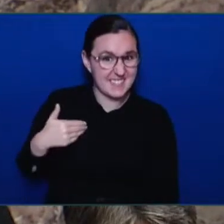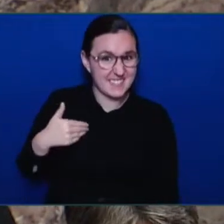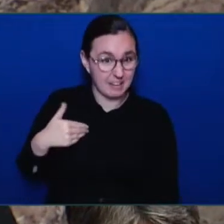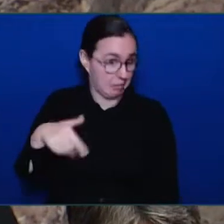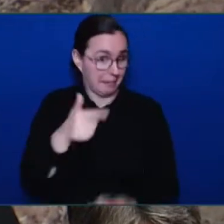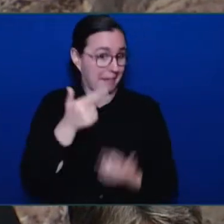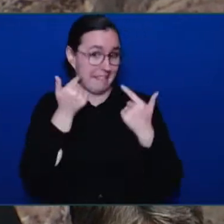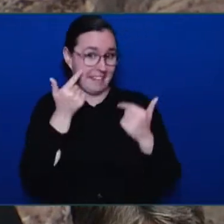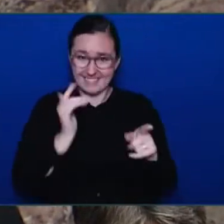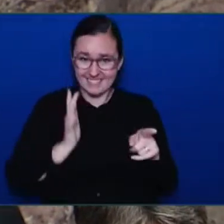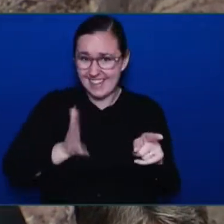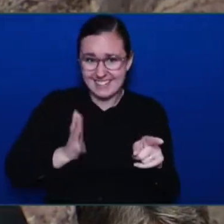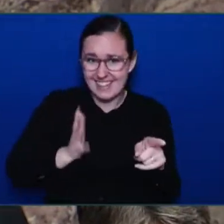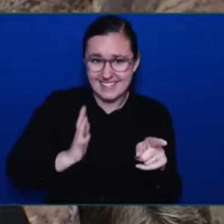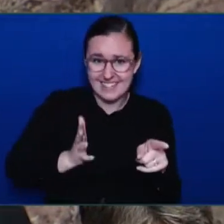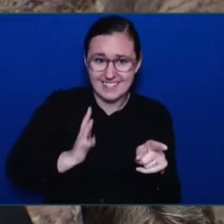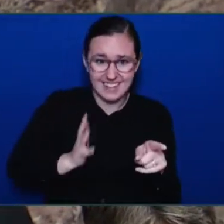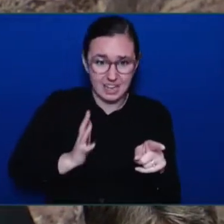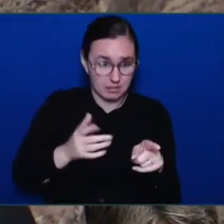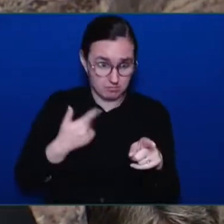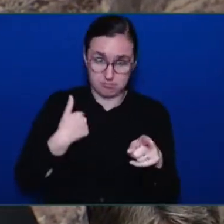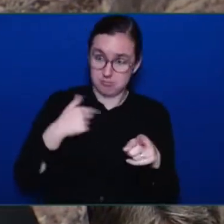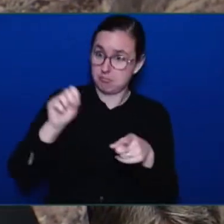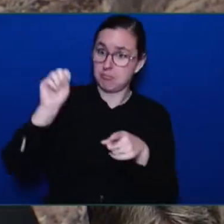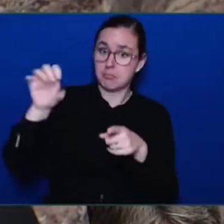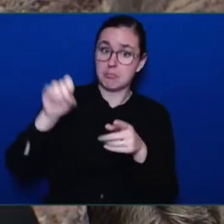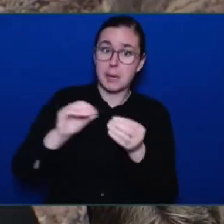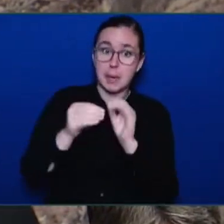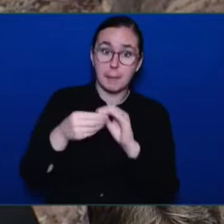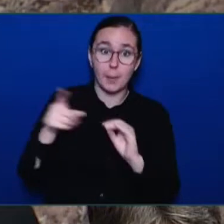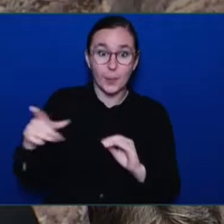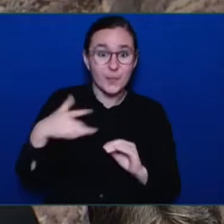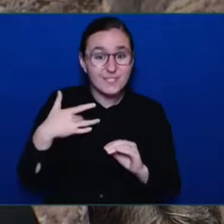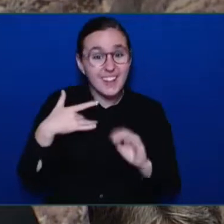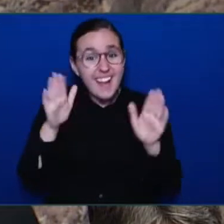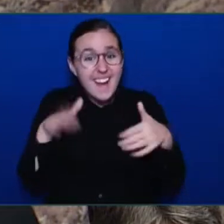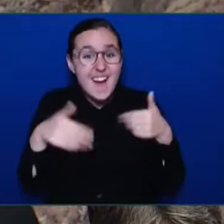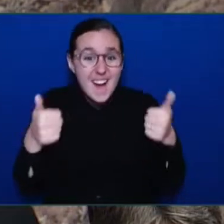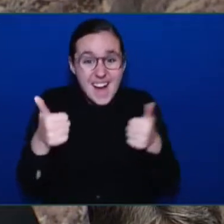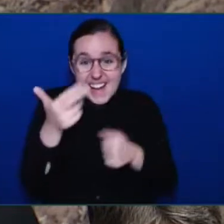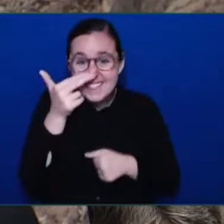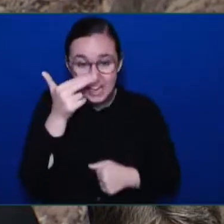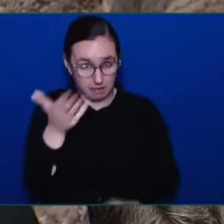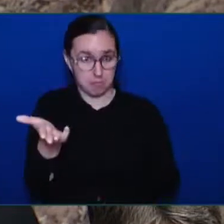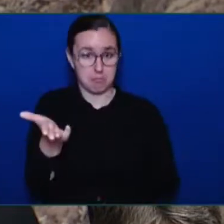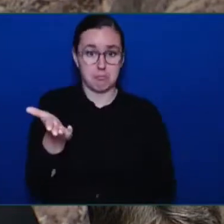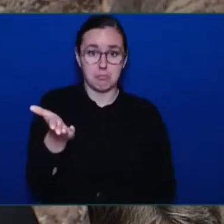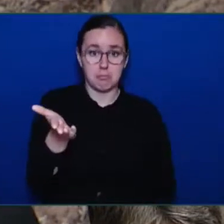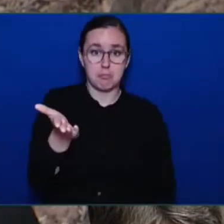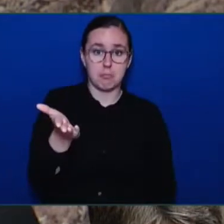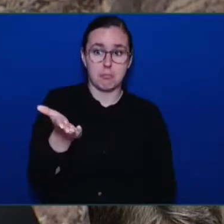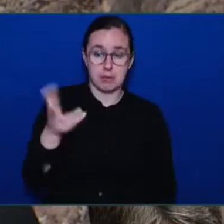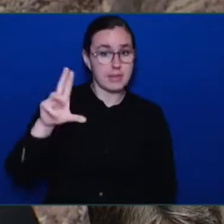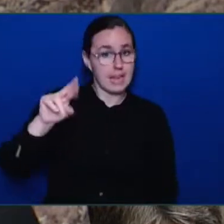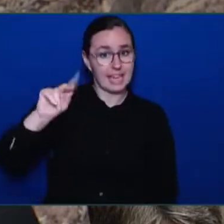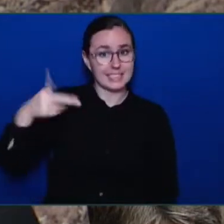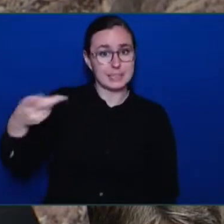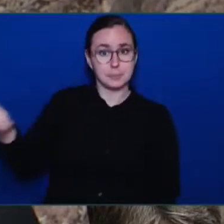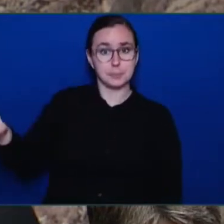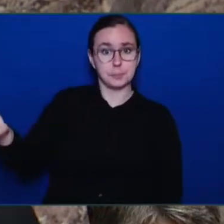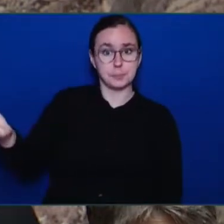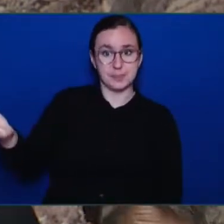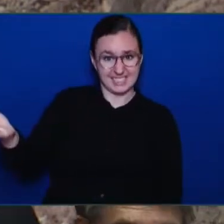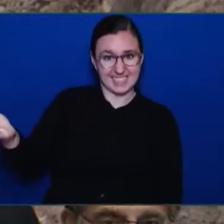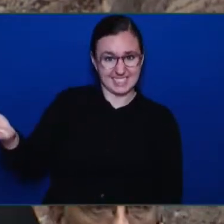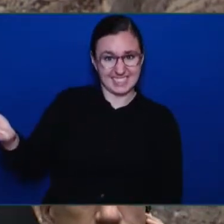actually a funny issue that they talk about, NDP MLAs in this House actually own 102 properties,